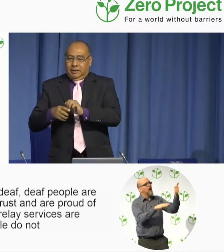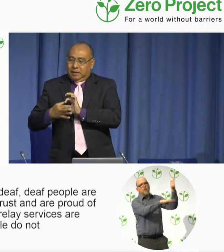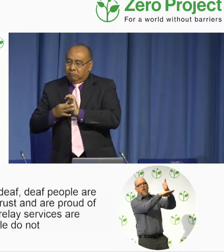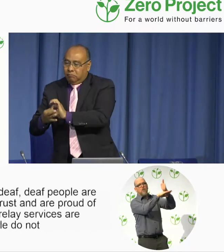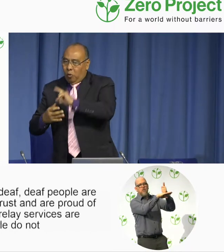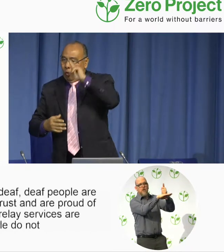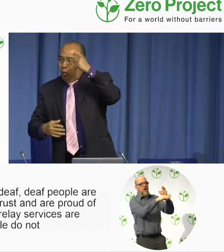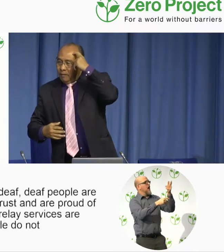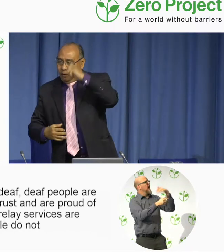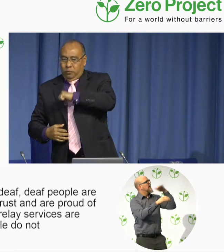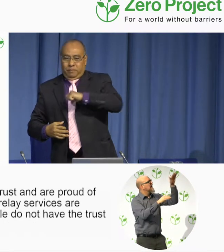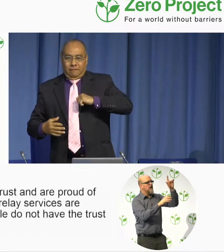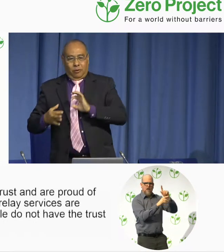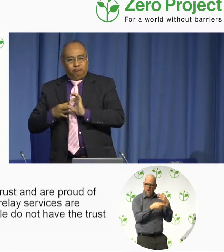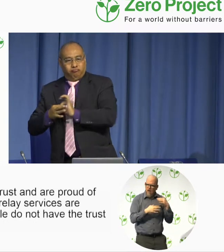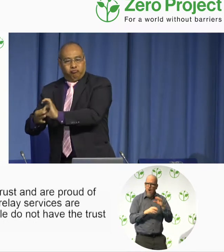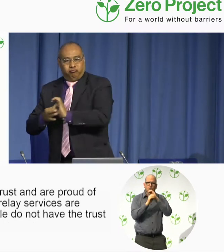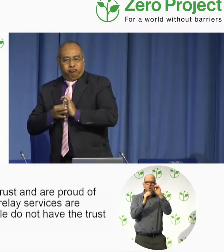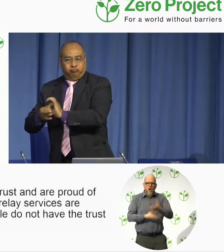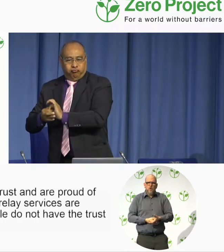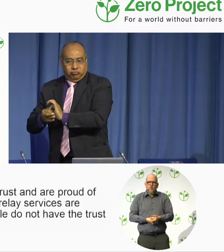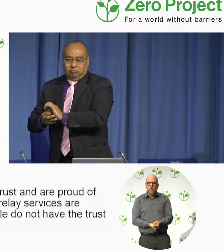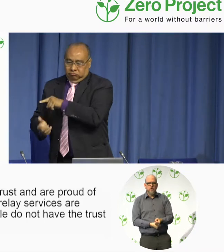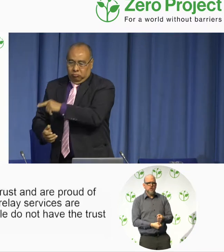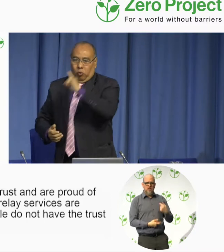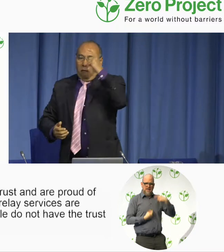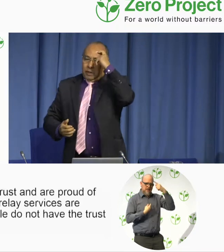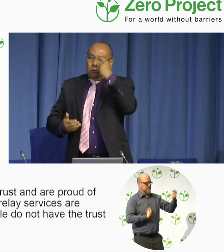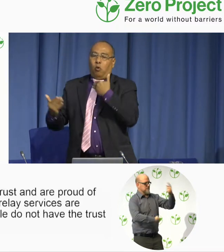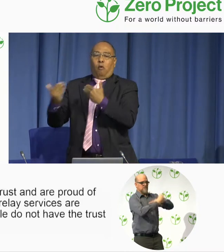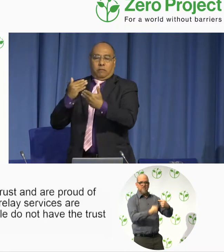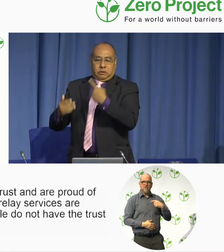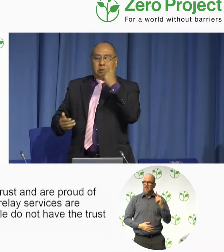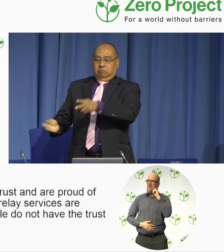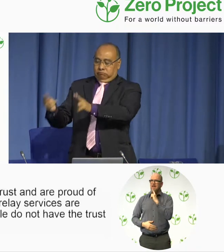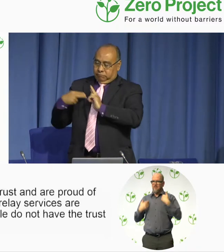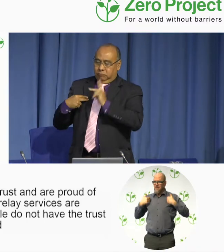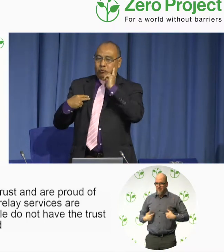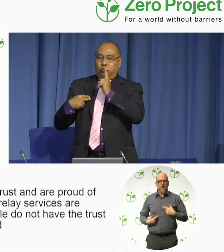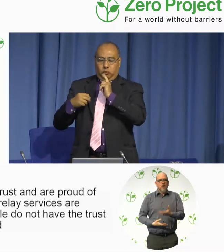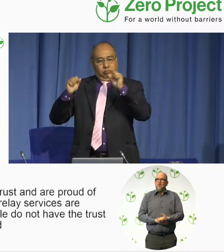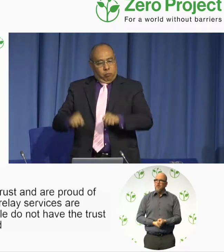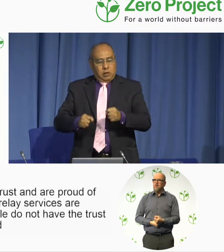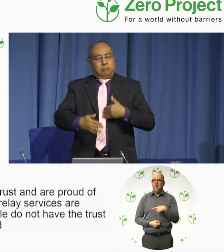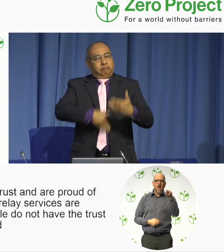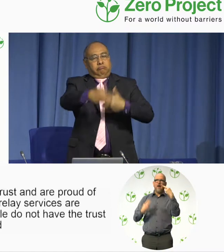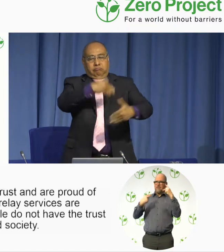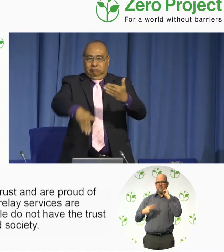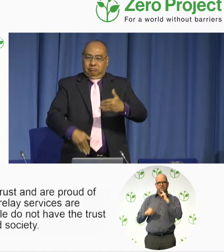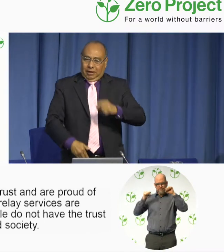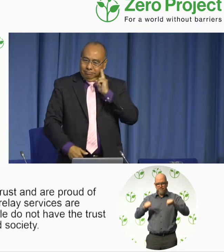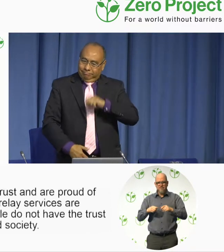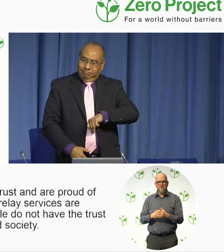their projects. This is a good practice between the government and the civil